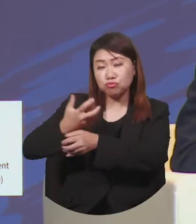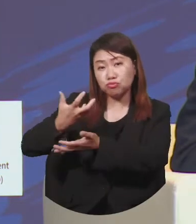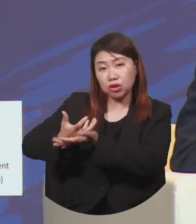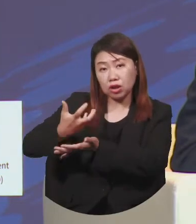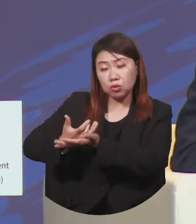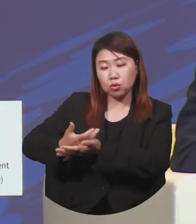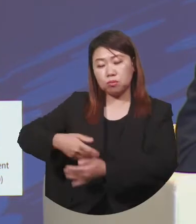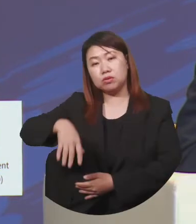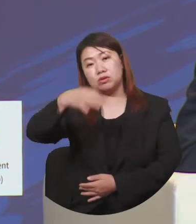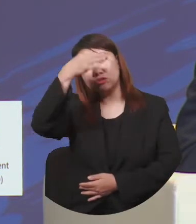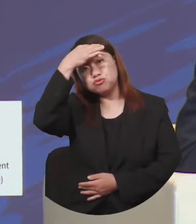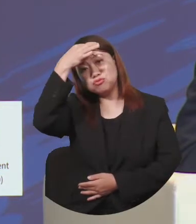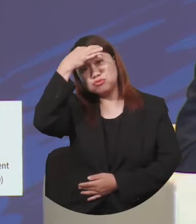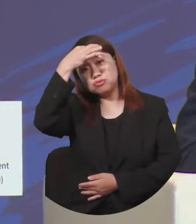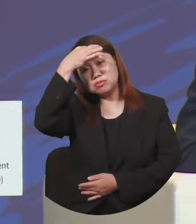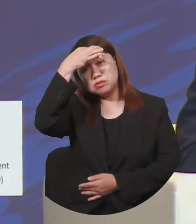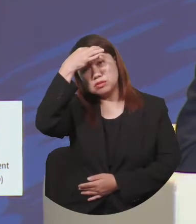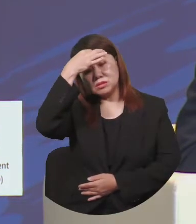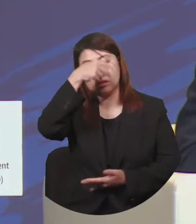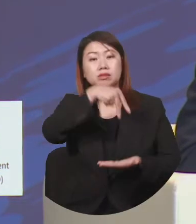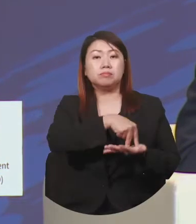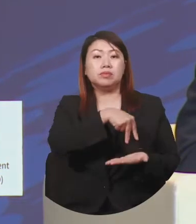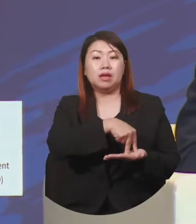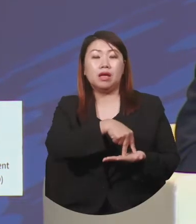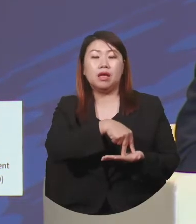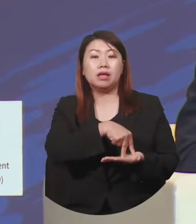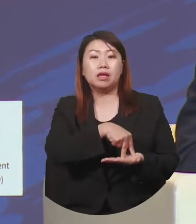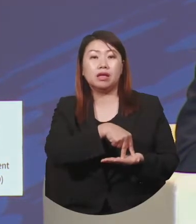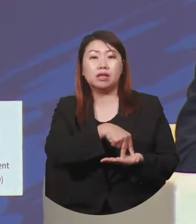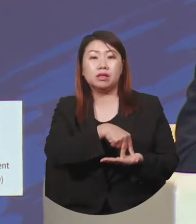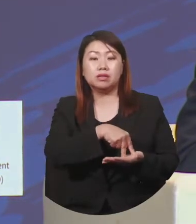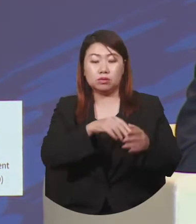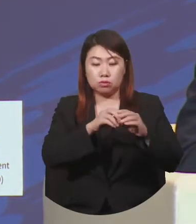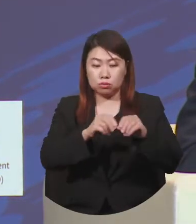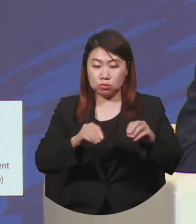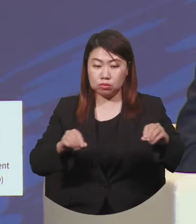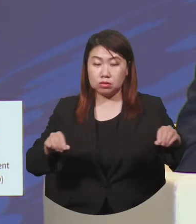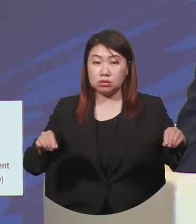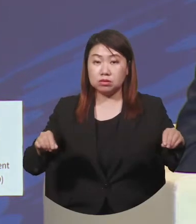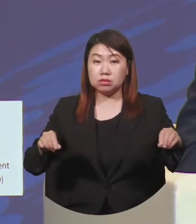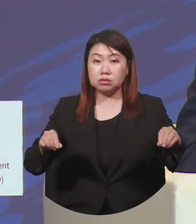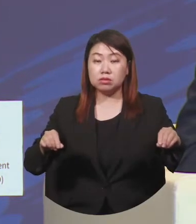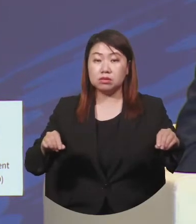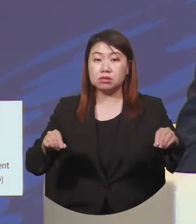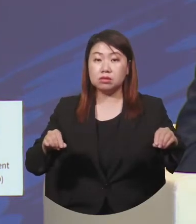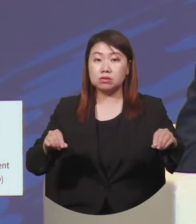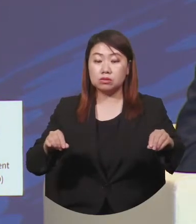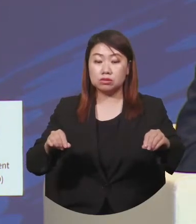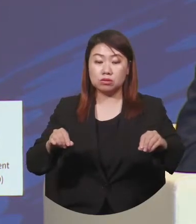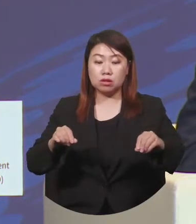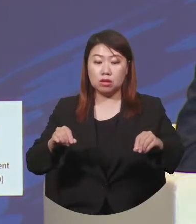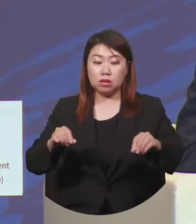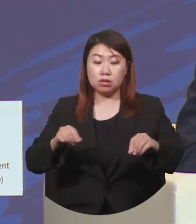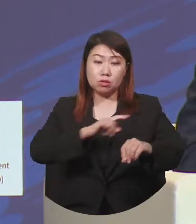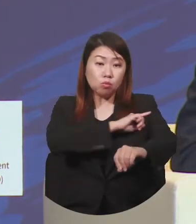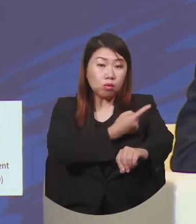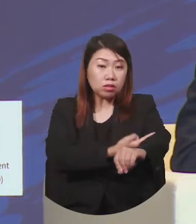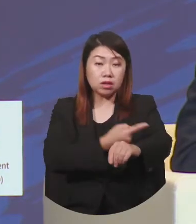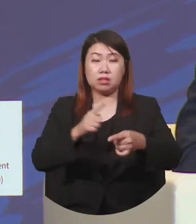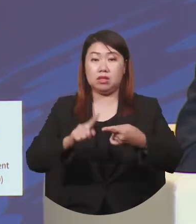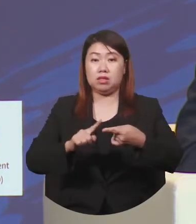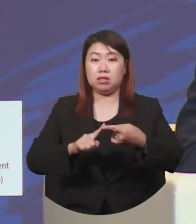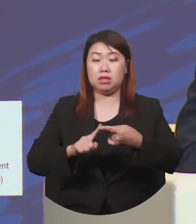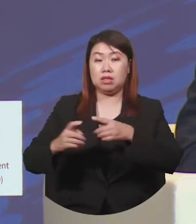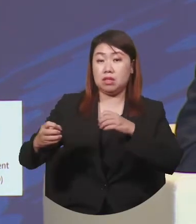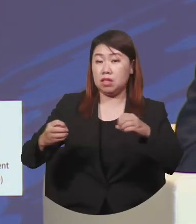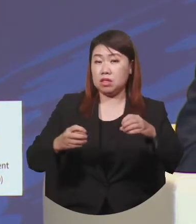positions on land tenure and property rights. And it allowed all the donors and international organizations to align their